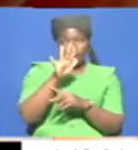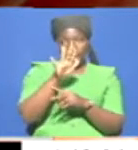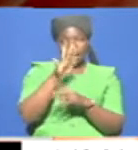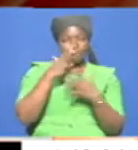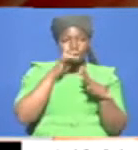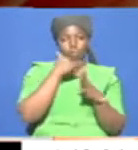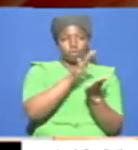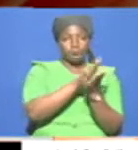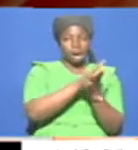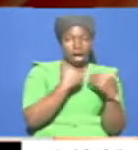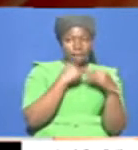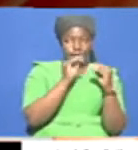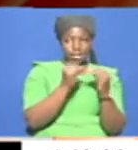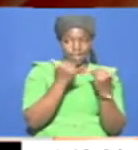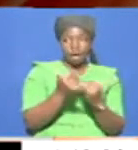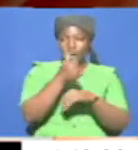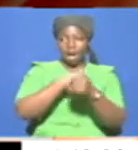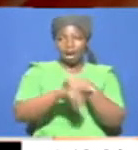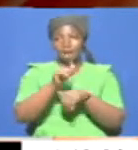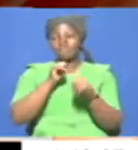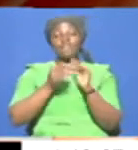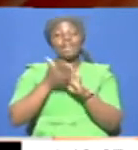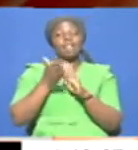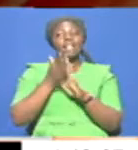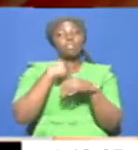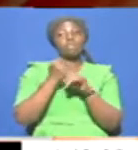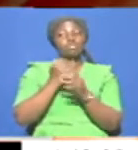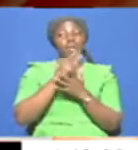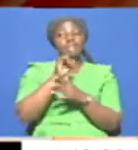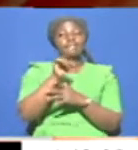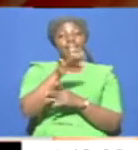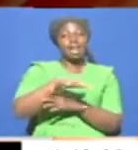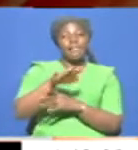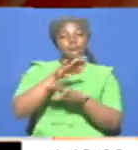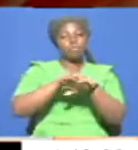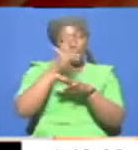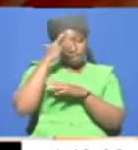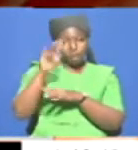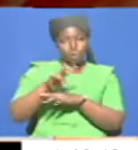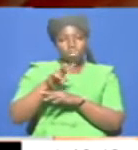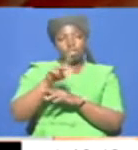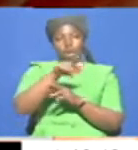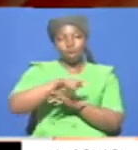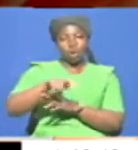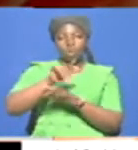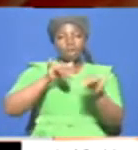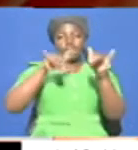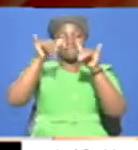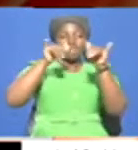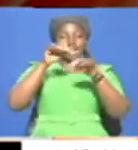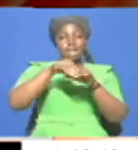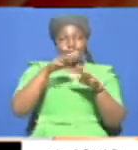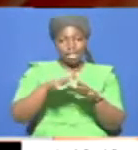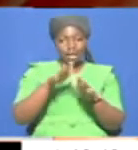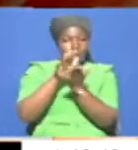is putting in place drastic measures to make the playing field favorable for both domestic and foreign investors. The Bank of